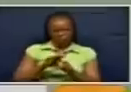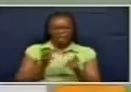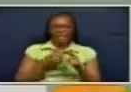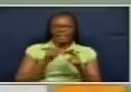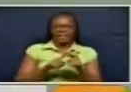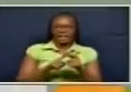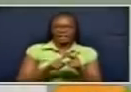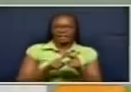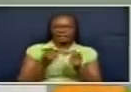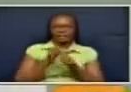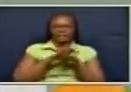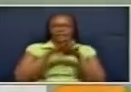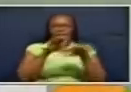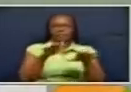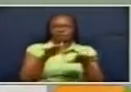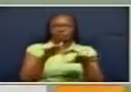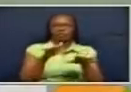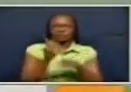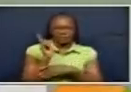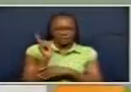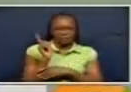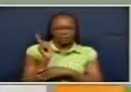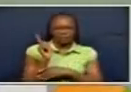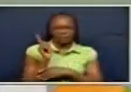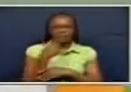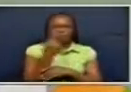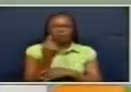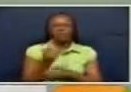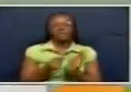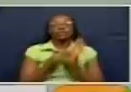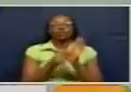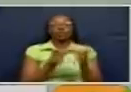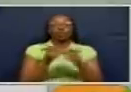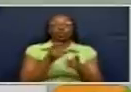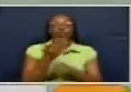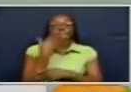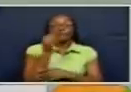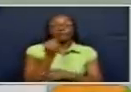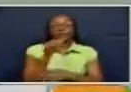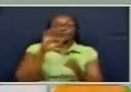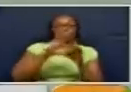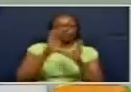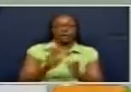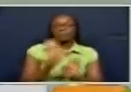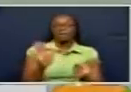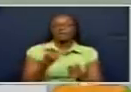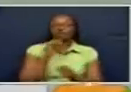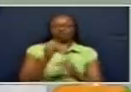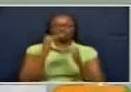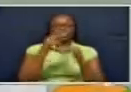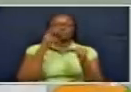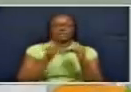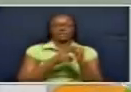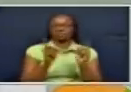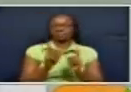the transmission part of these results will only be able to be controlled by that 500 voters, not the maximum 700.